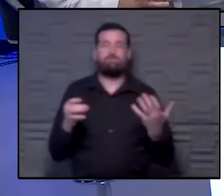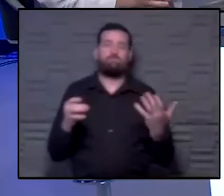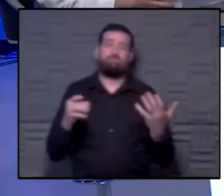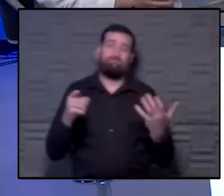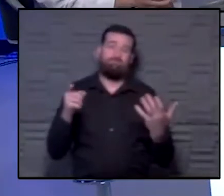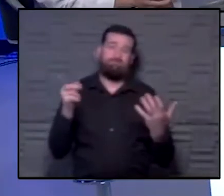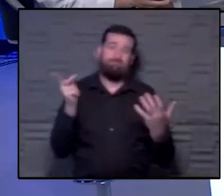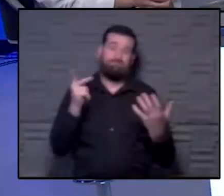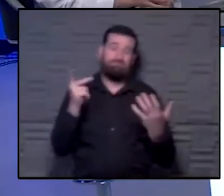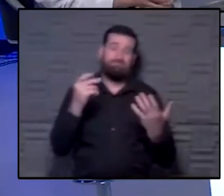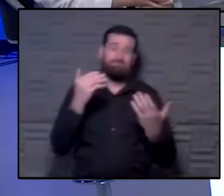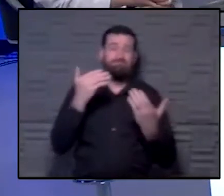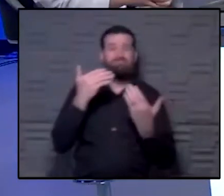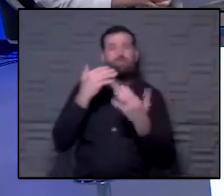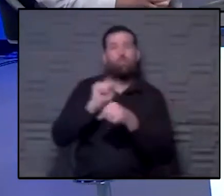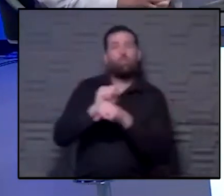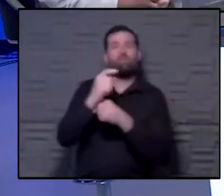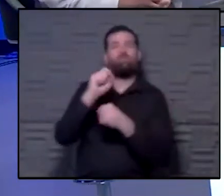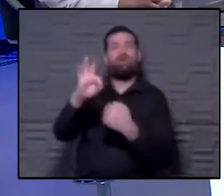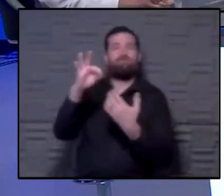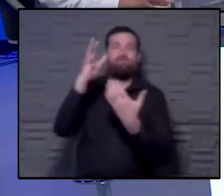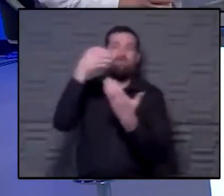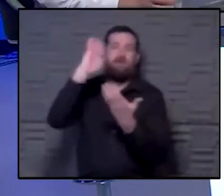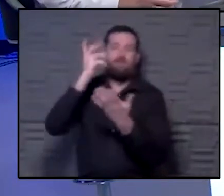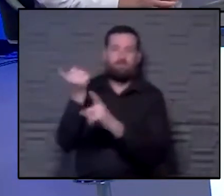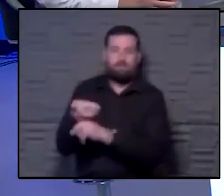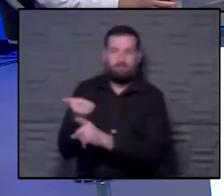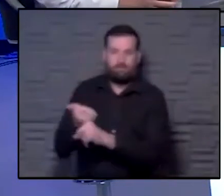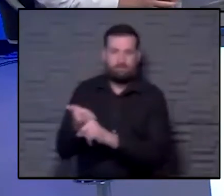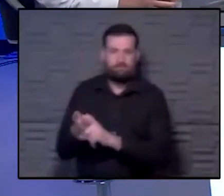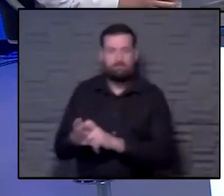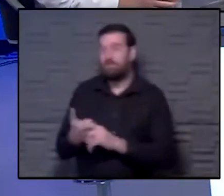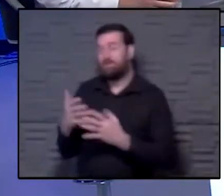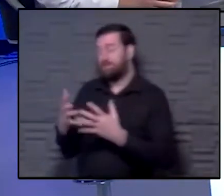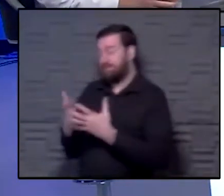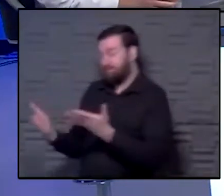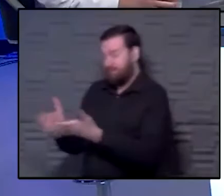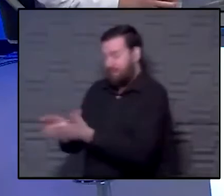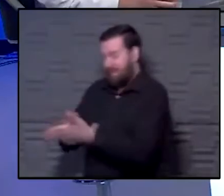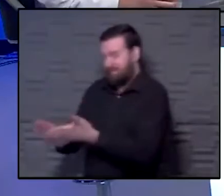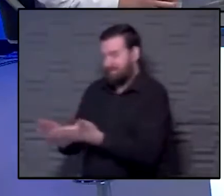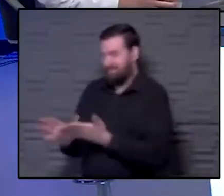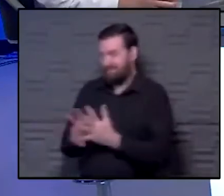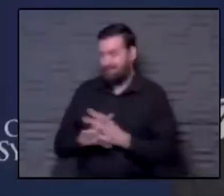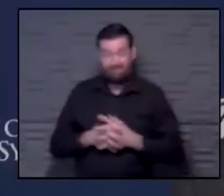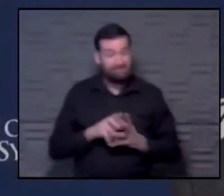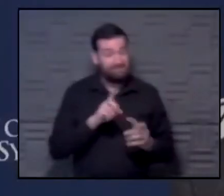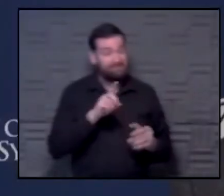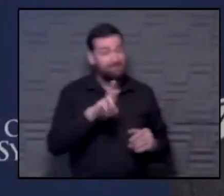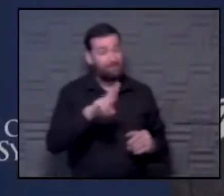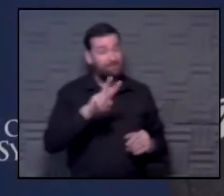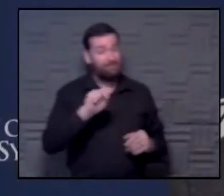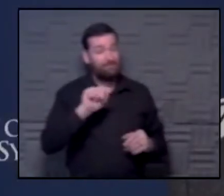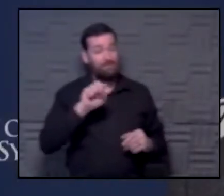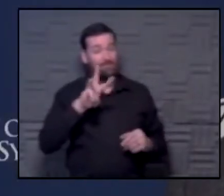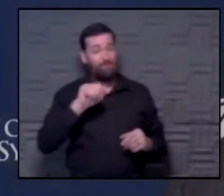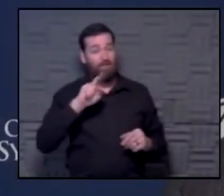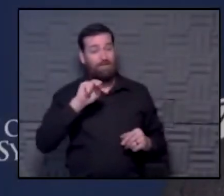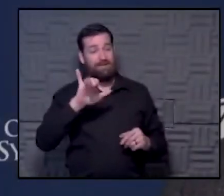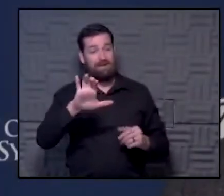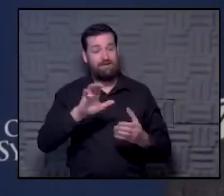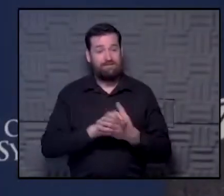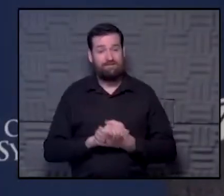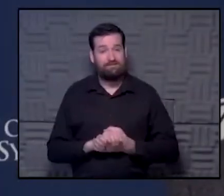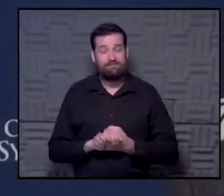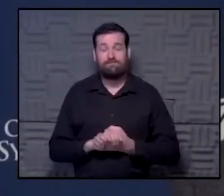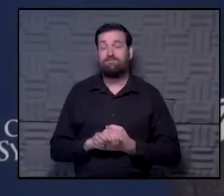they're the works of God themselves. You're way too kind. Yeah. Dr. Nawalanic, final thoughts?